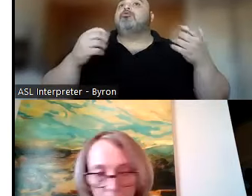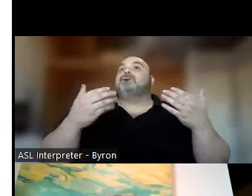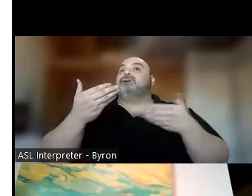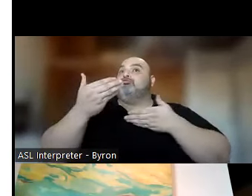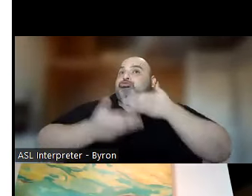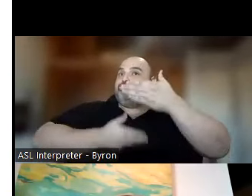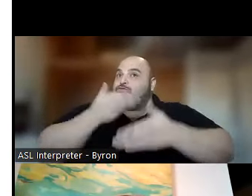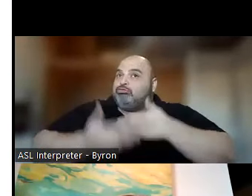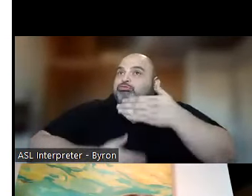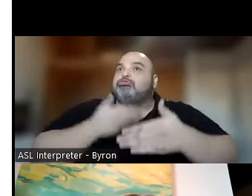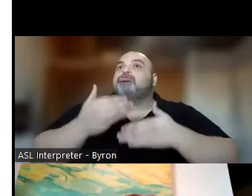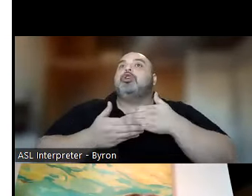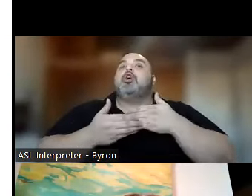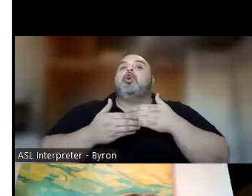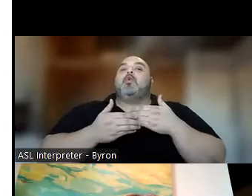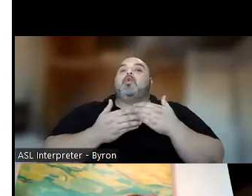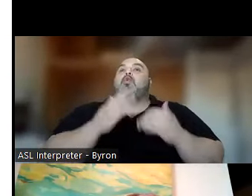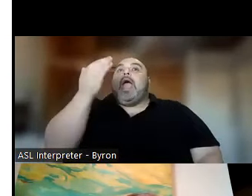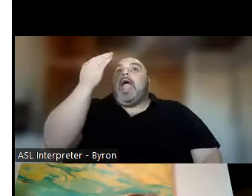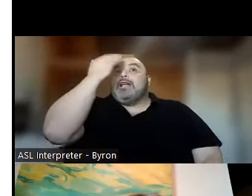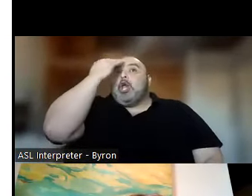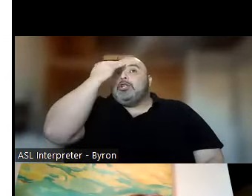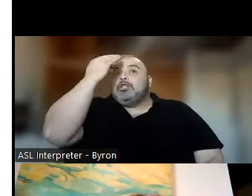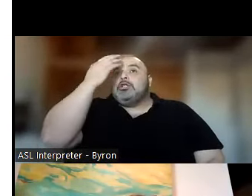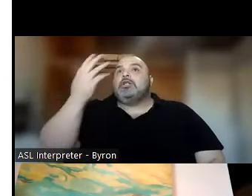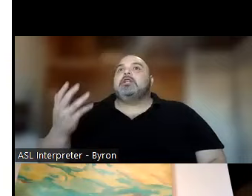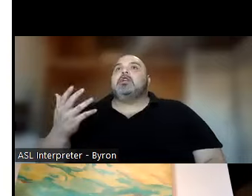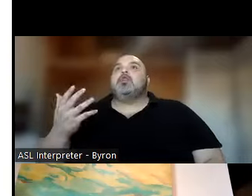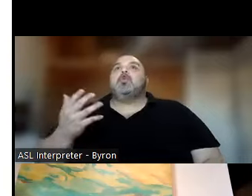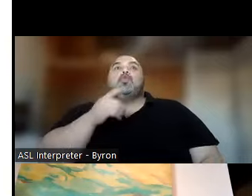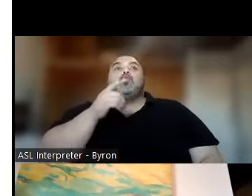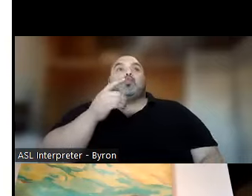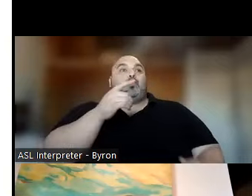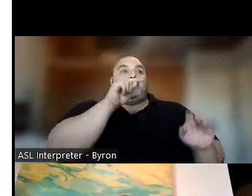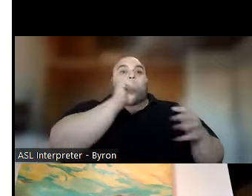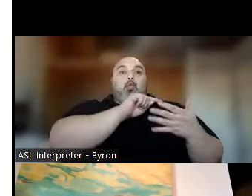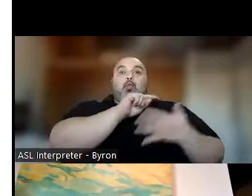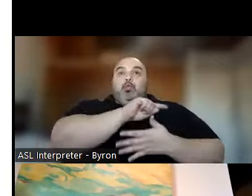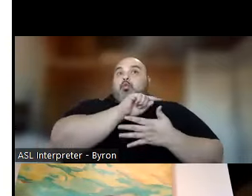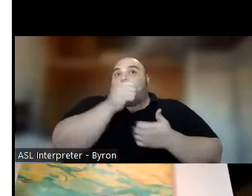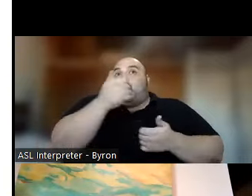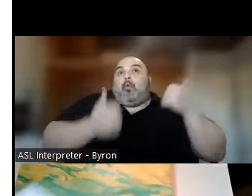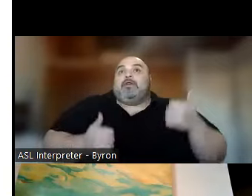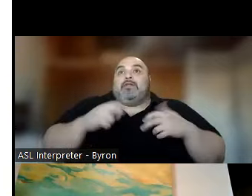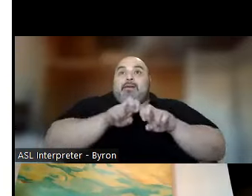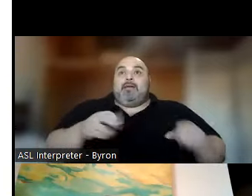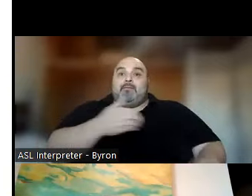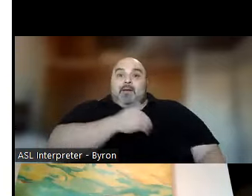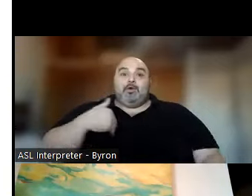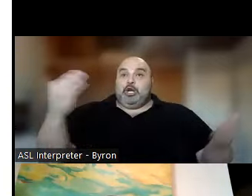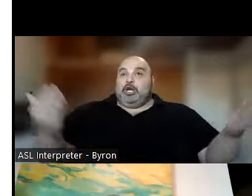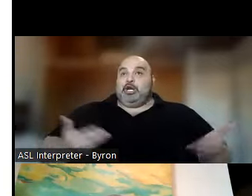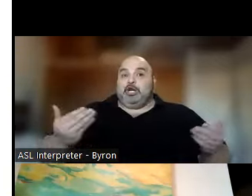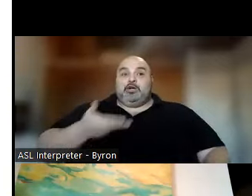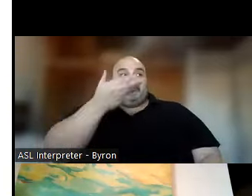of acknowledging which of the committee members are here, which is going to be there. I had to find my right piece of paper.